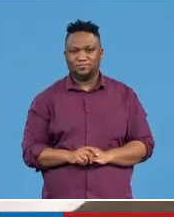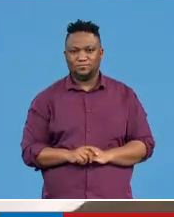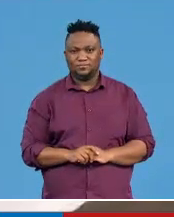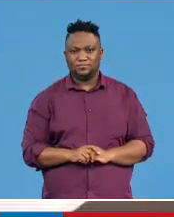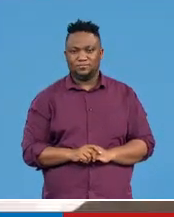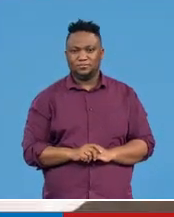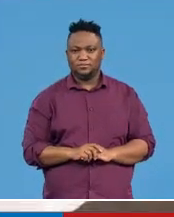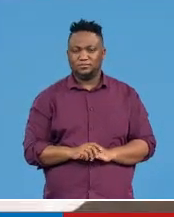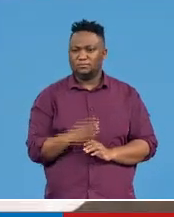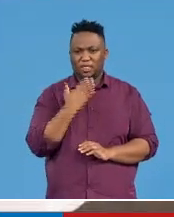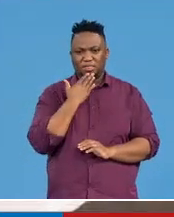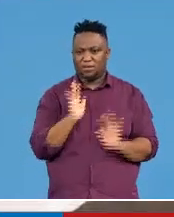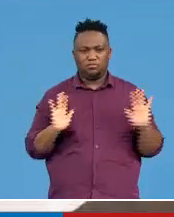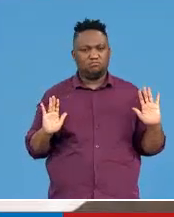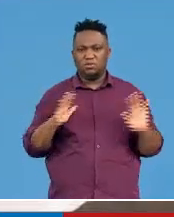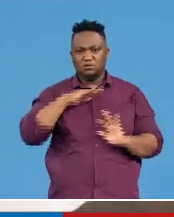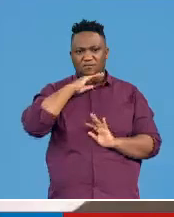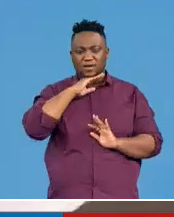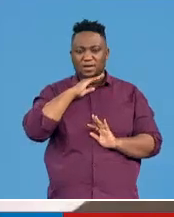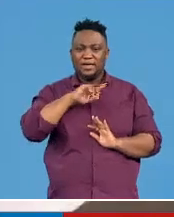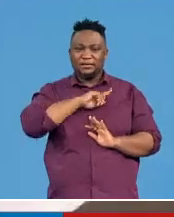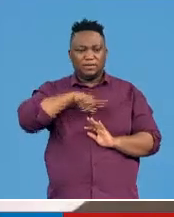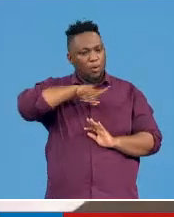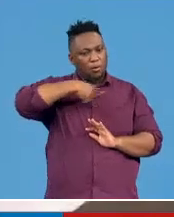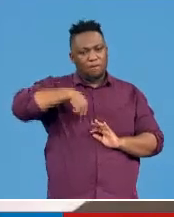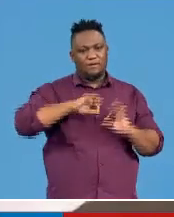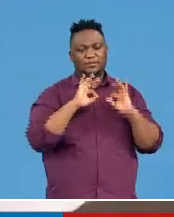expression of gratitude comes from all of us in the family,